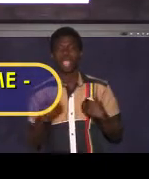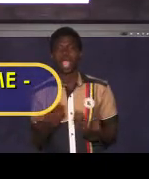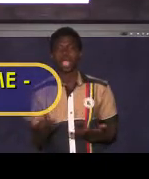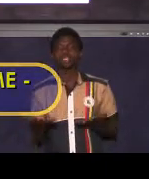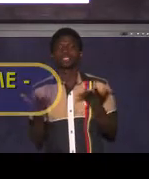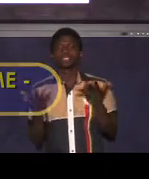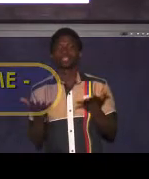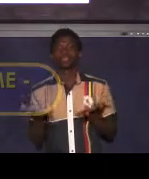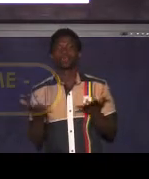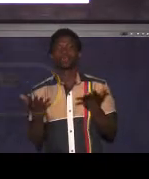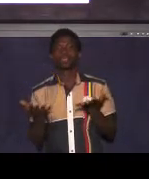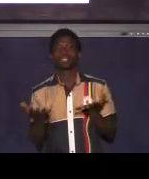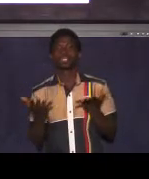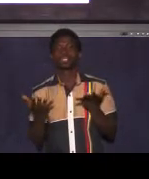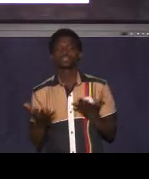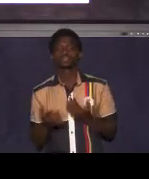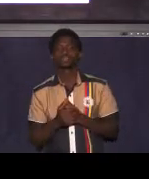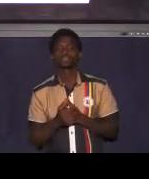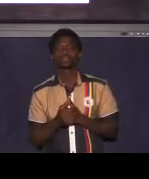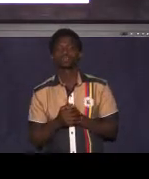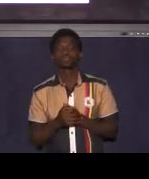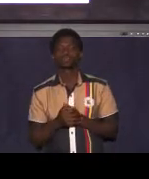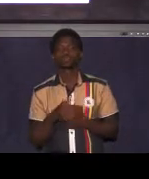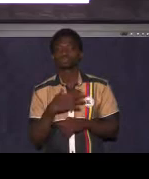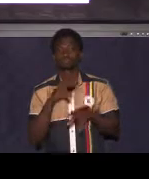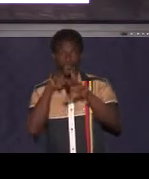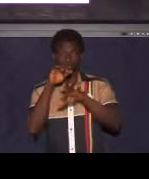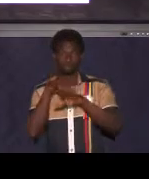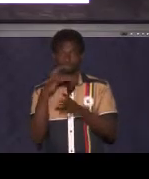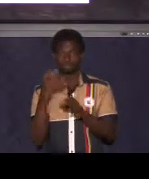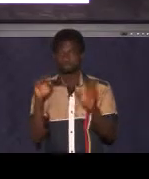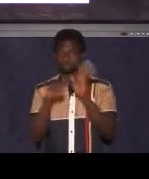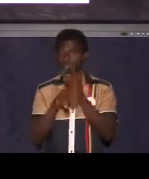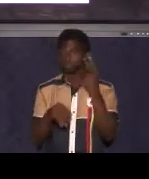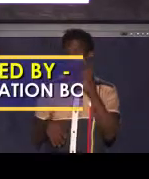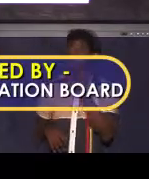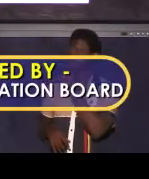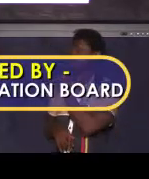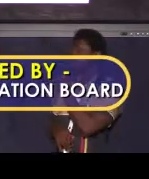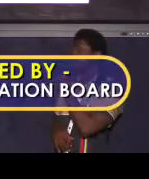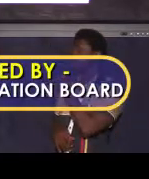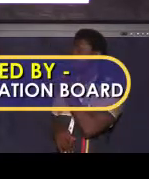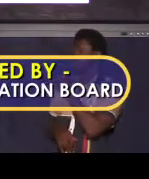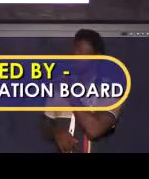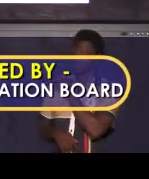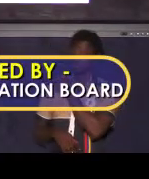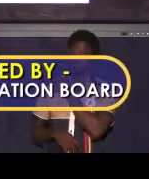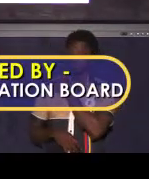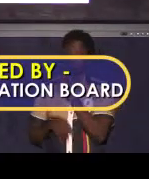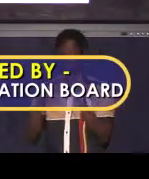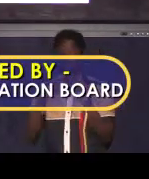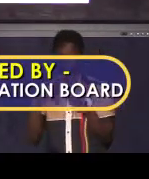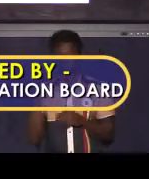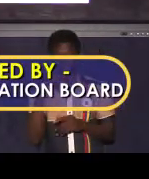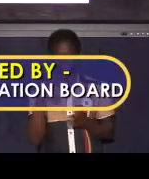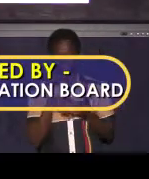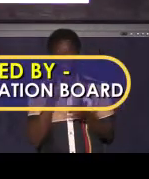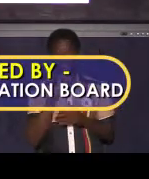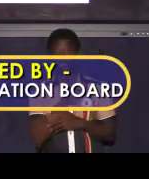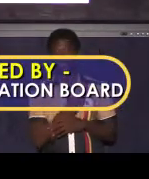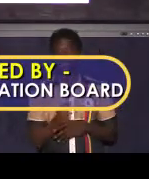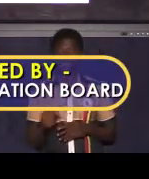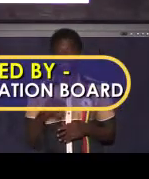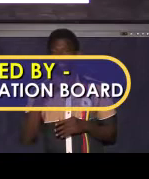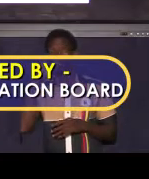that. Air has weight. Looking at the picture here, I want you to look at this picture. You can see here, this